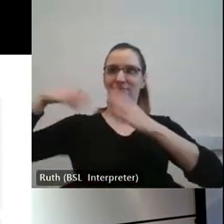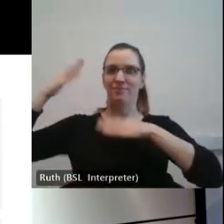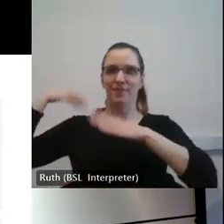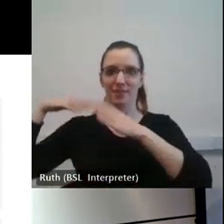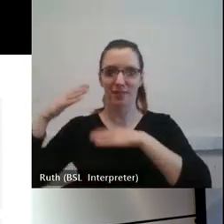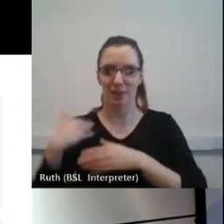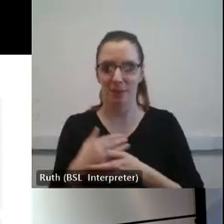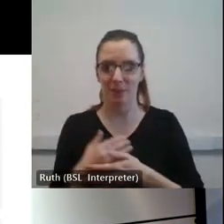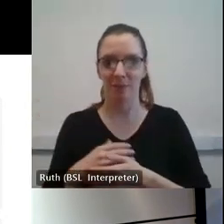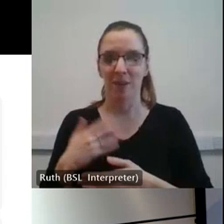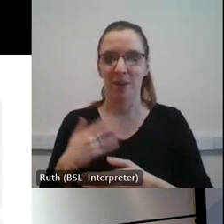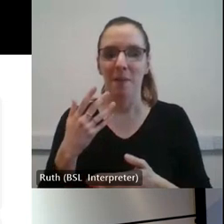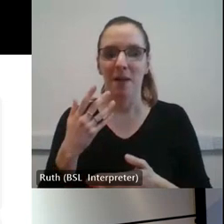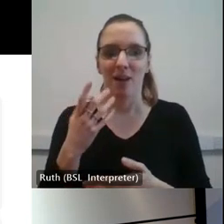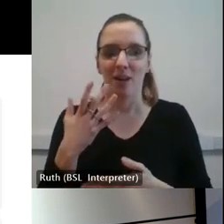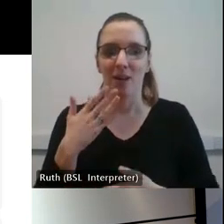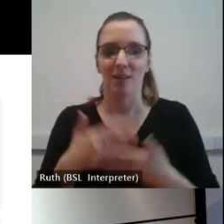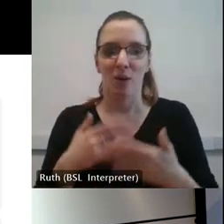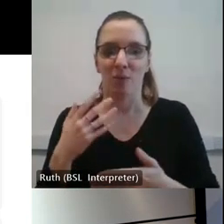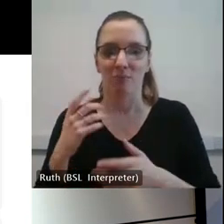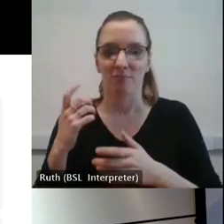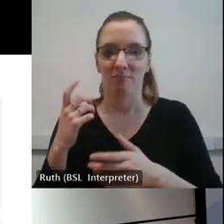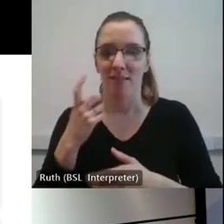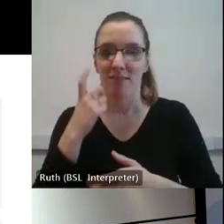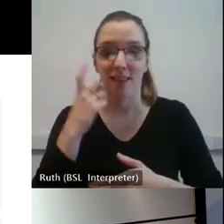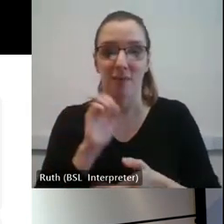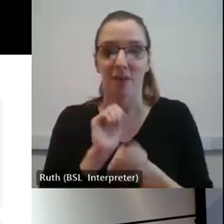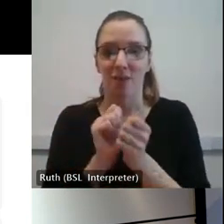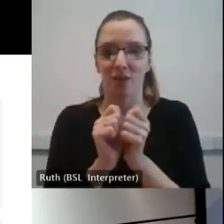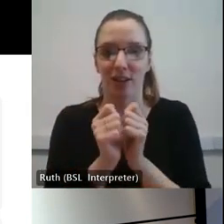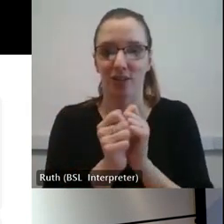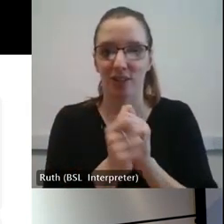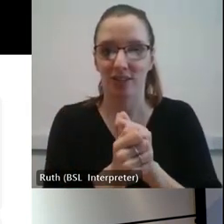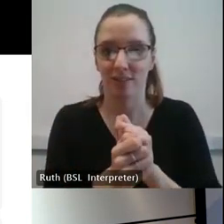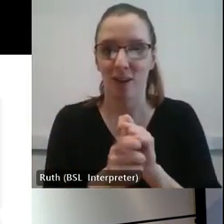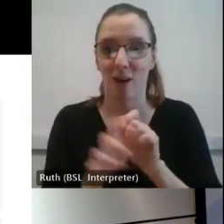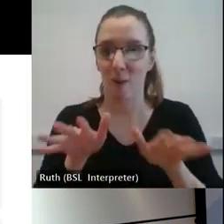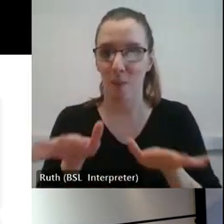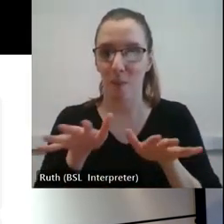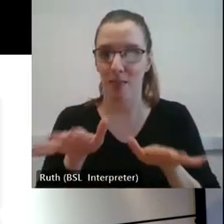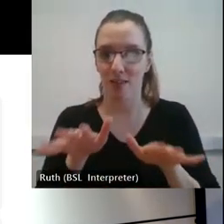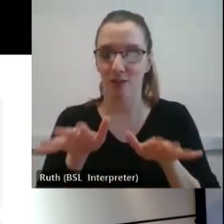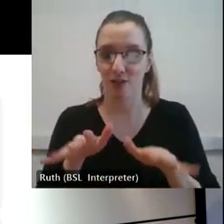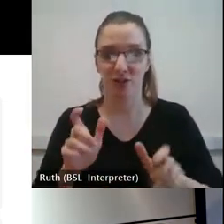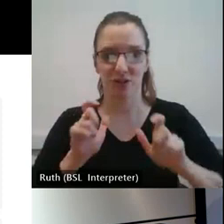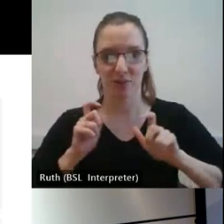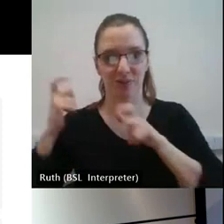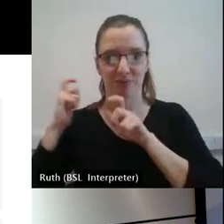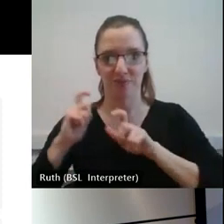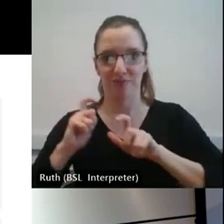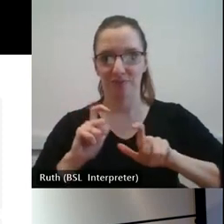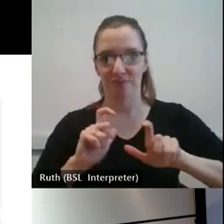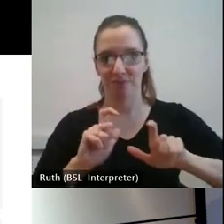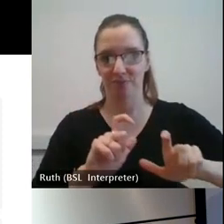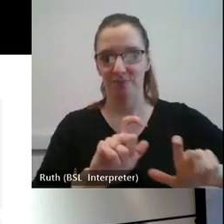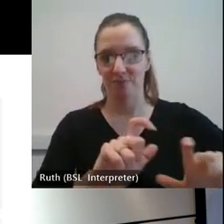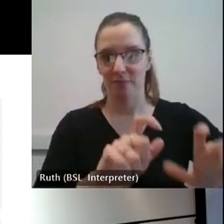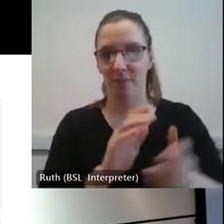the changes of the population. So look at the changes in the population. You know, it's not just walking